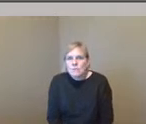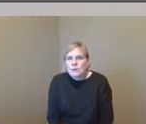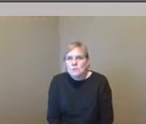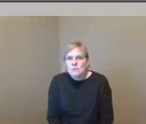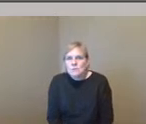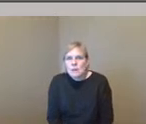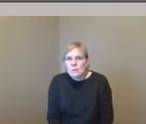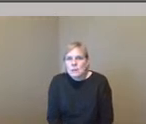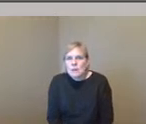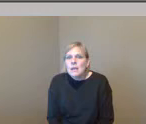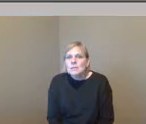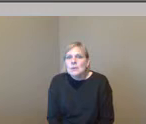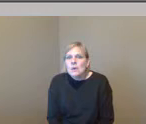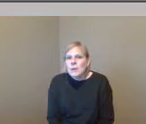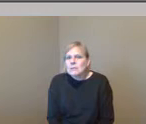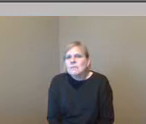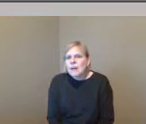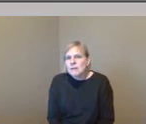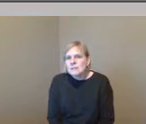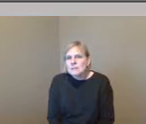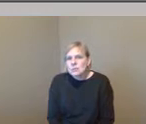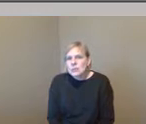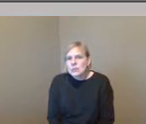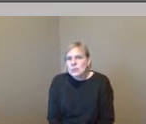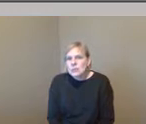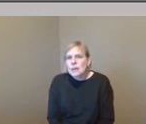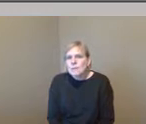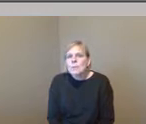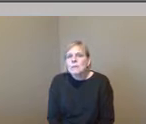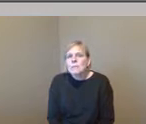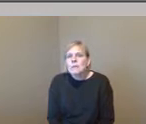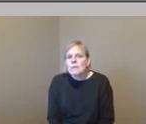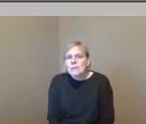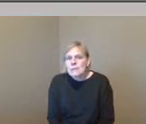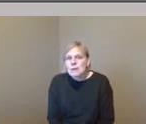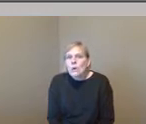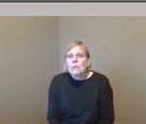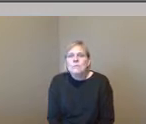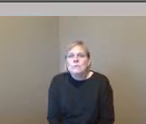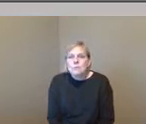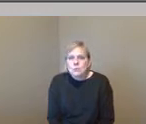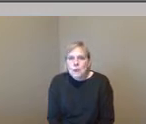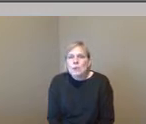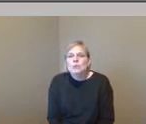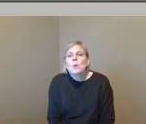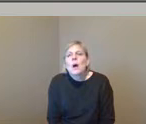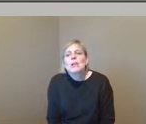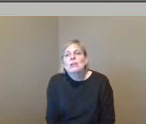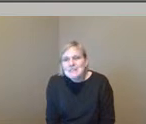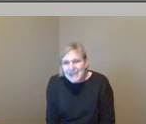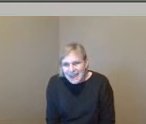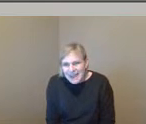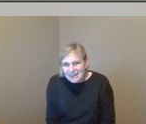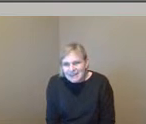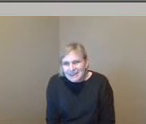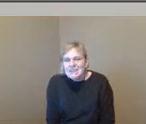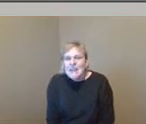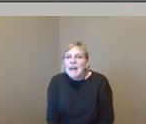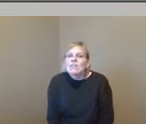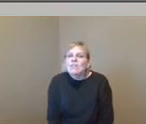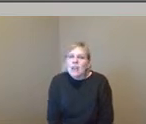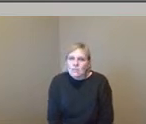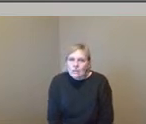they got very, very close to hitting me. So that was a violent situation. And I'm hoping the police or the first responders will